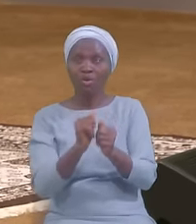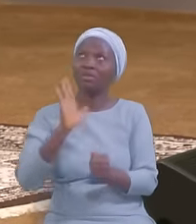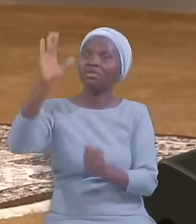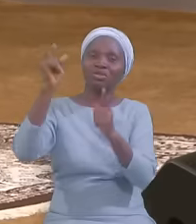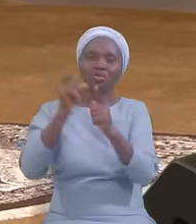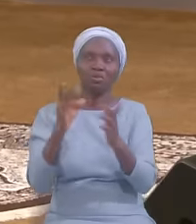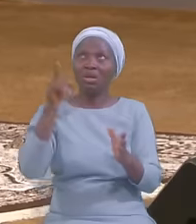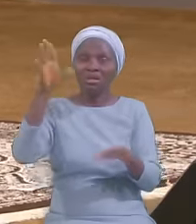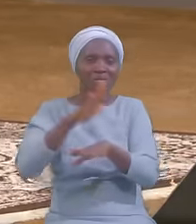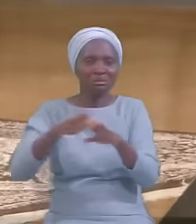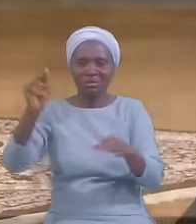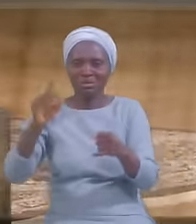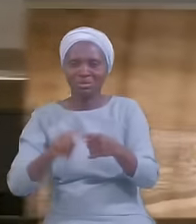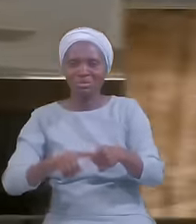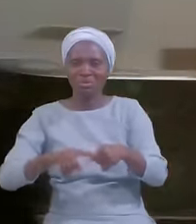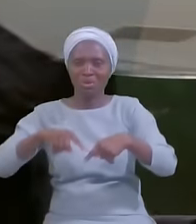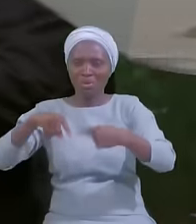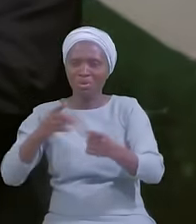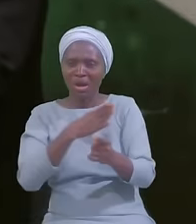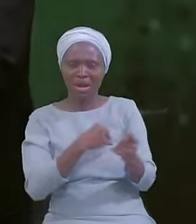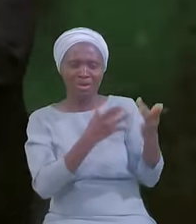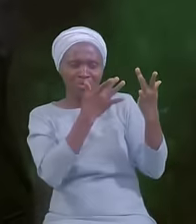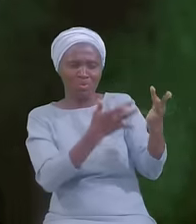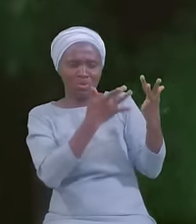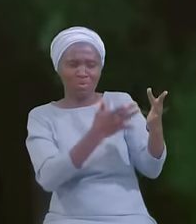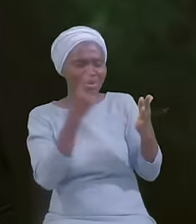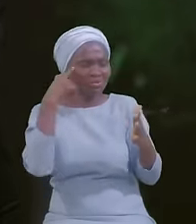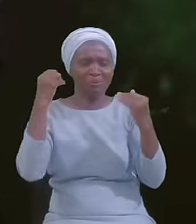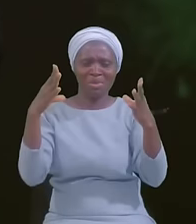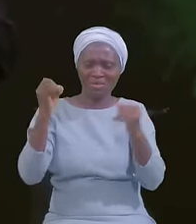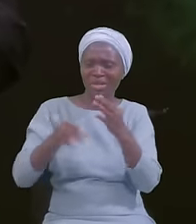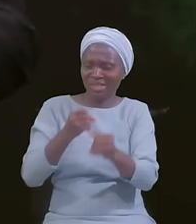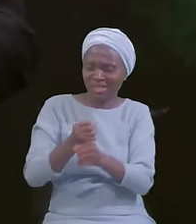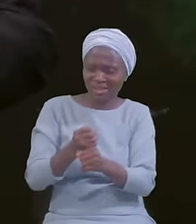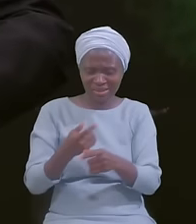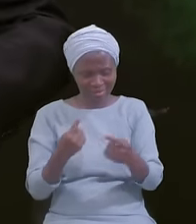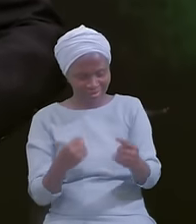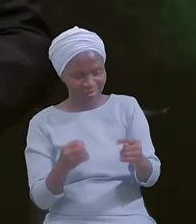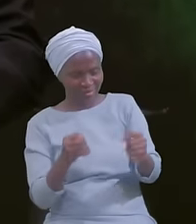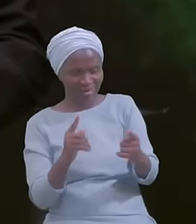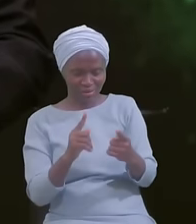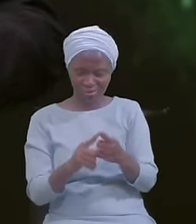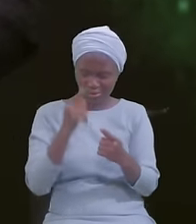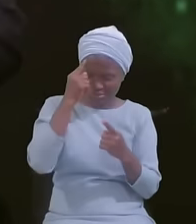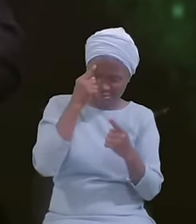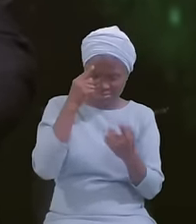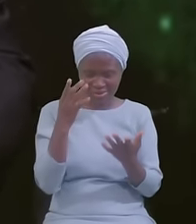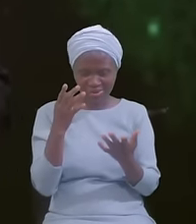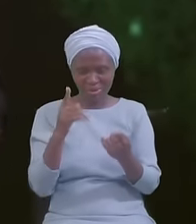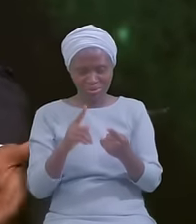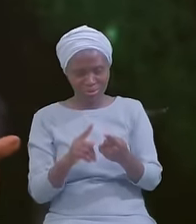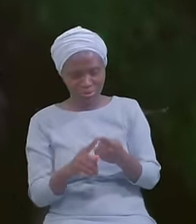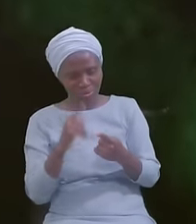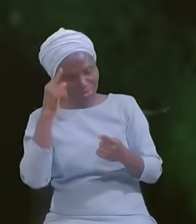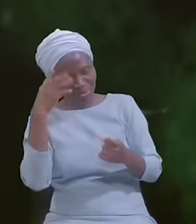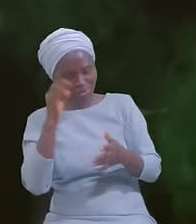there for hundreds and thousands and millions of years trying to evolve evolution, trying